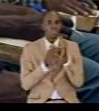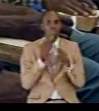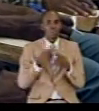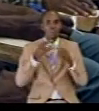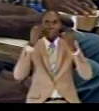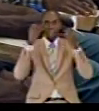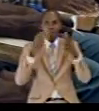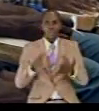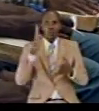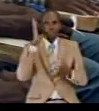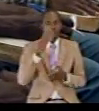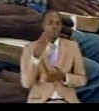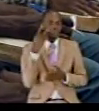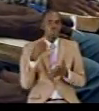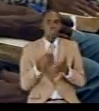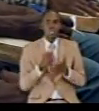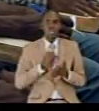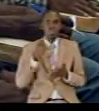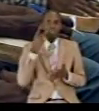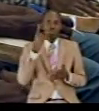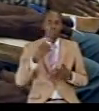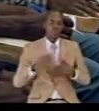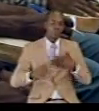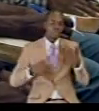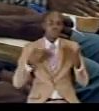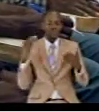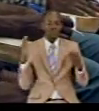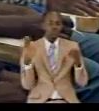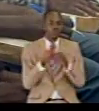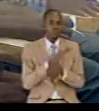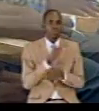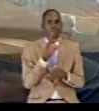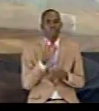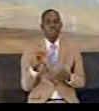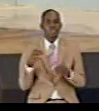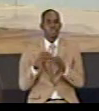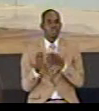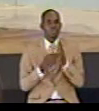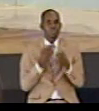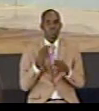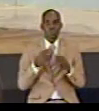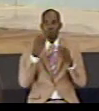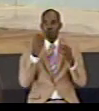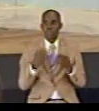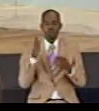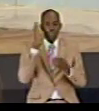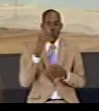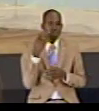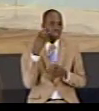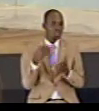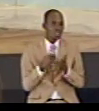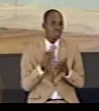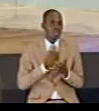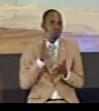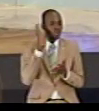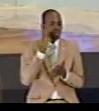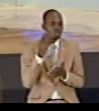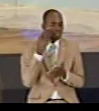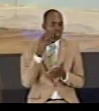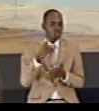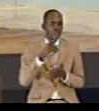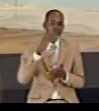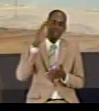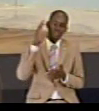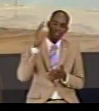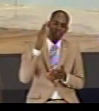it. I see you rejoicing. Many shall see it. I see you testifying. And